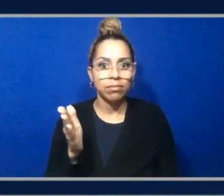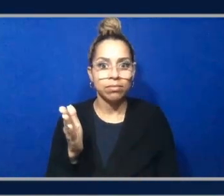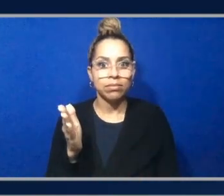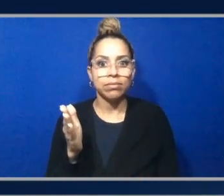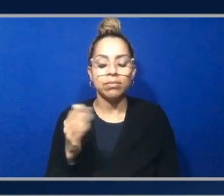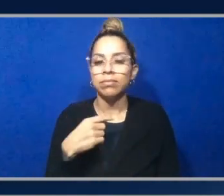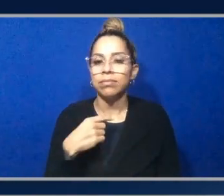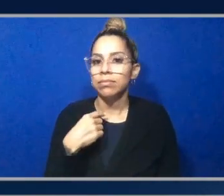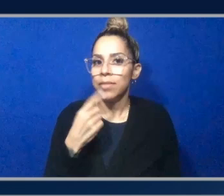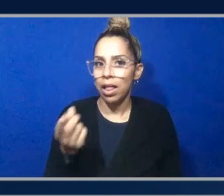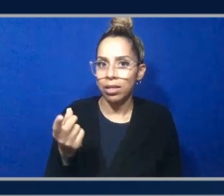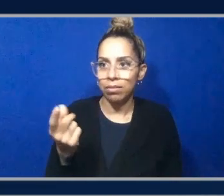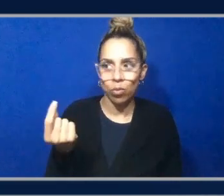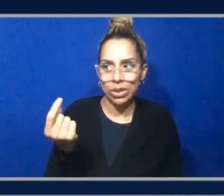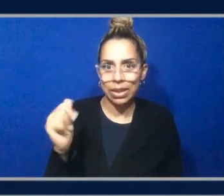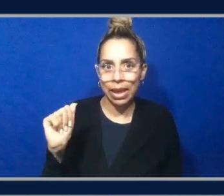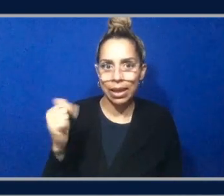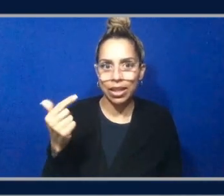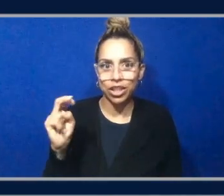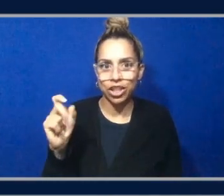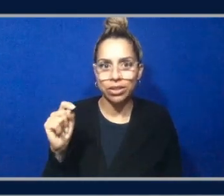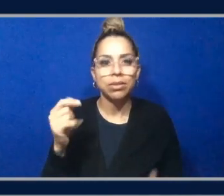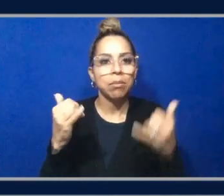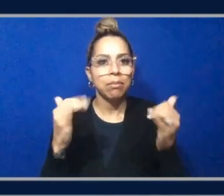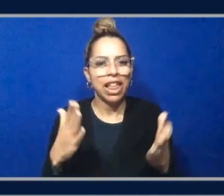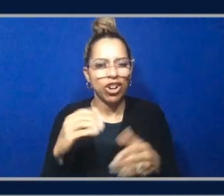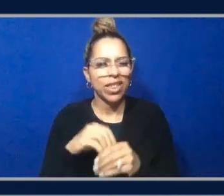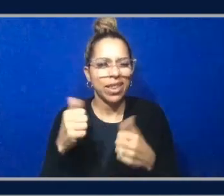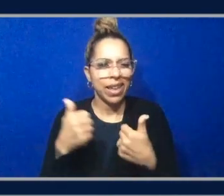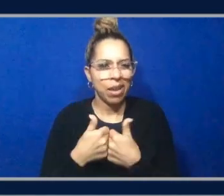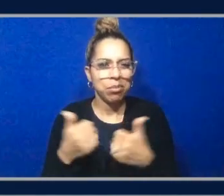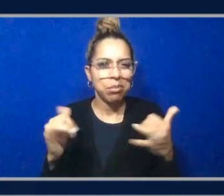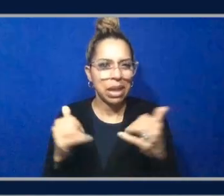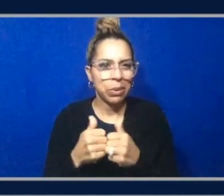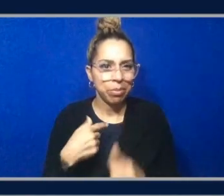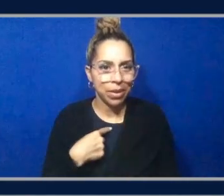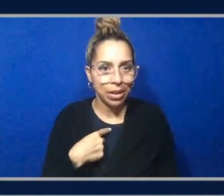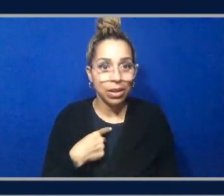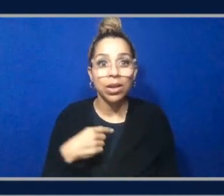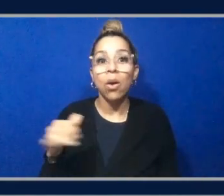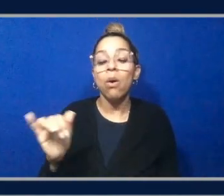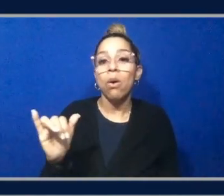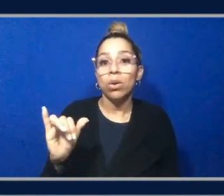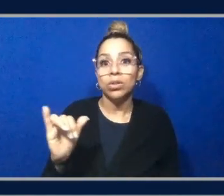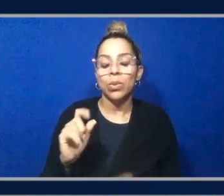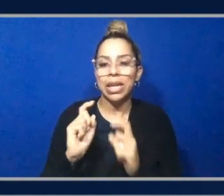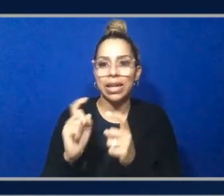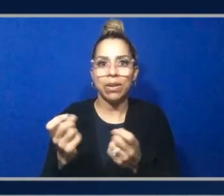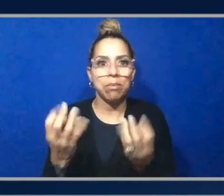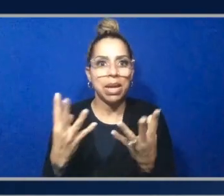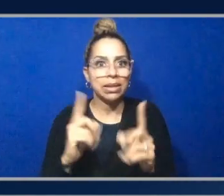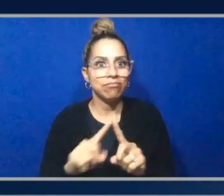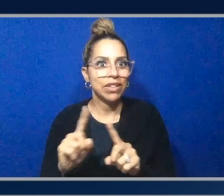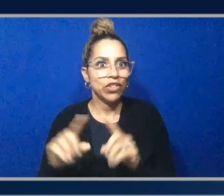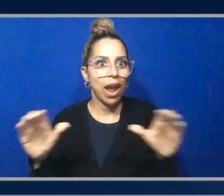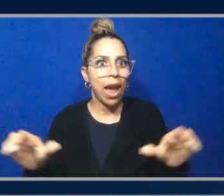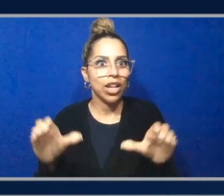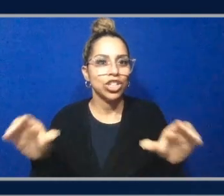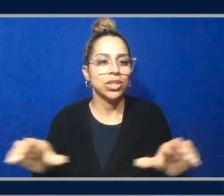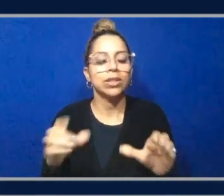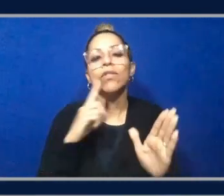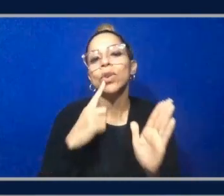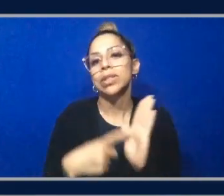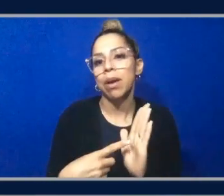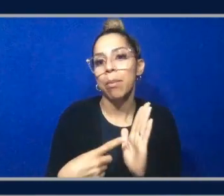So it's a player in the game. It's supposed to play with you. And also we have given it a bunch of different actions that it can do. So for example, here